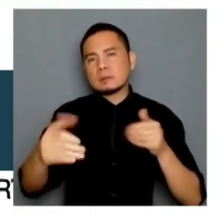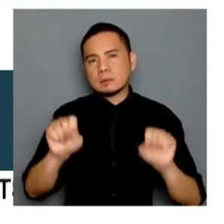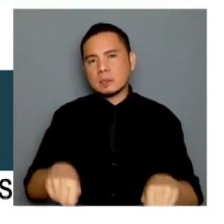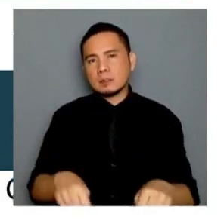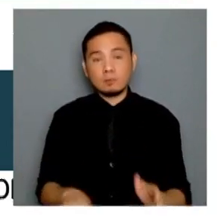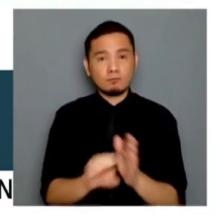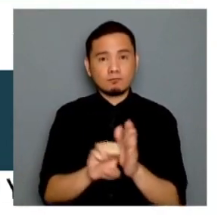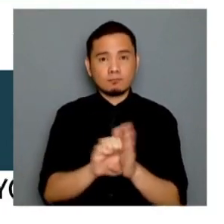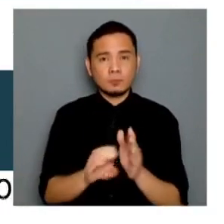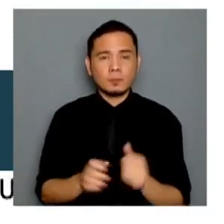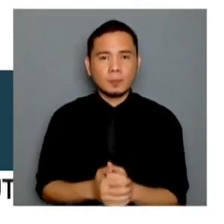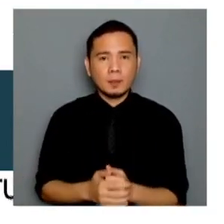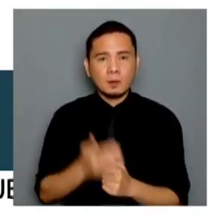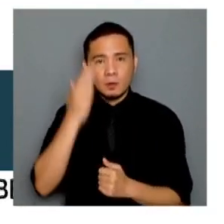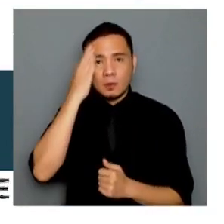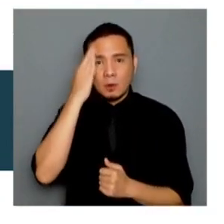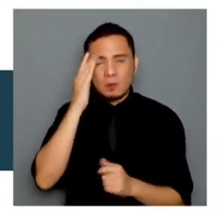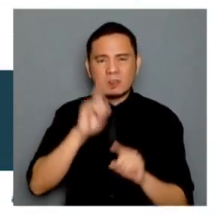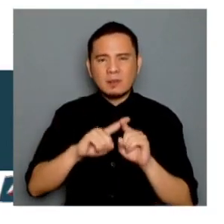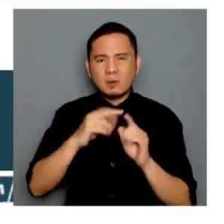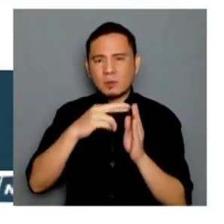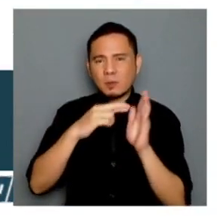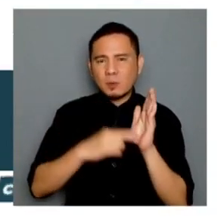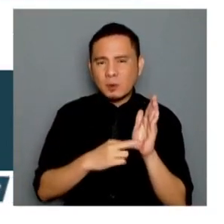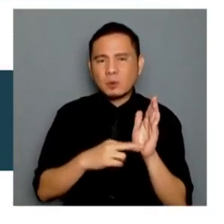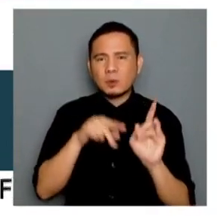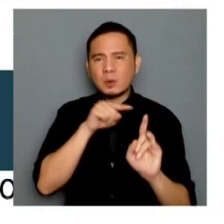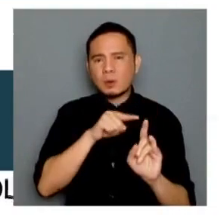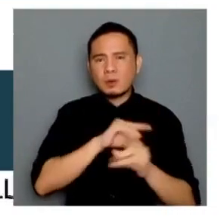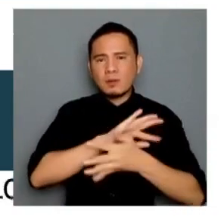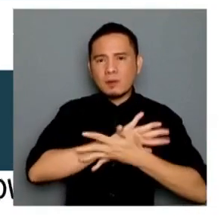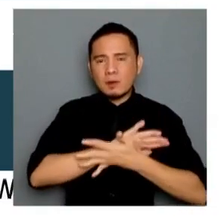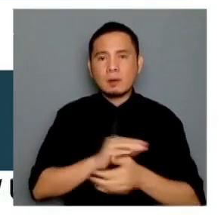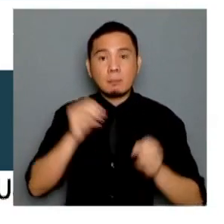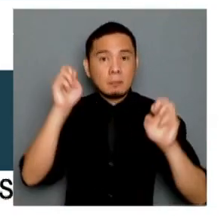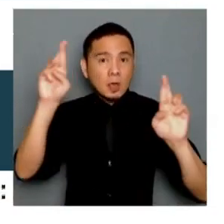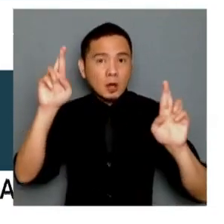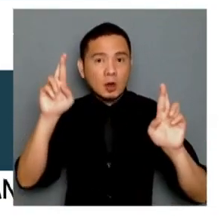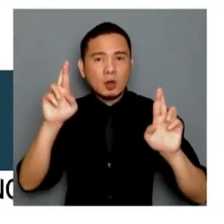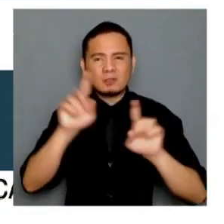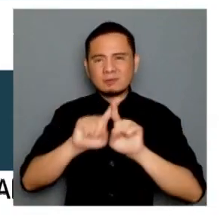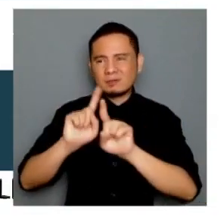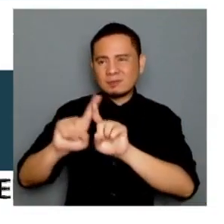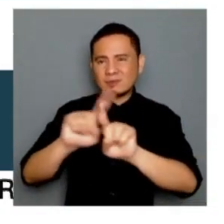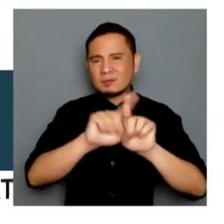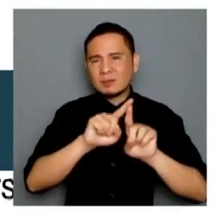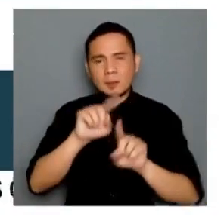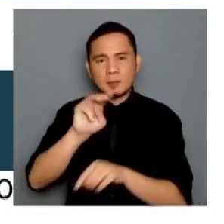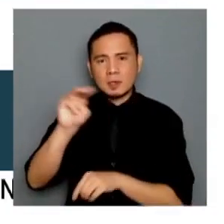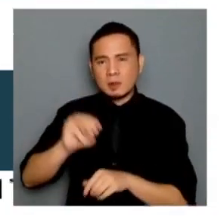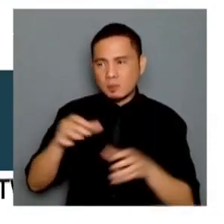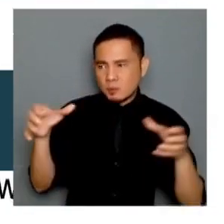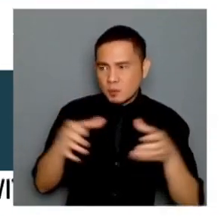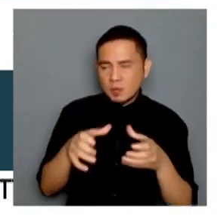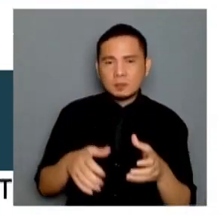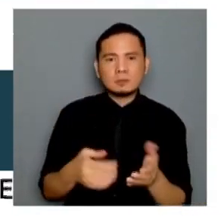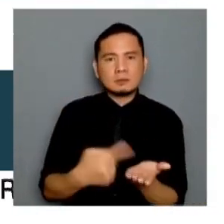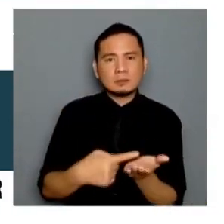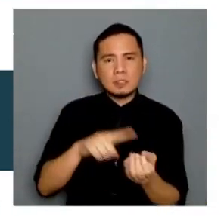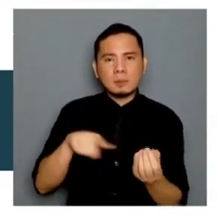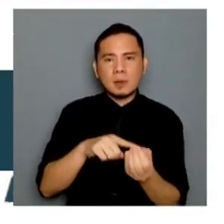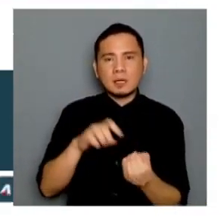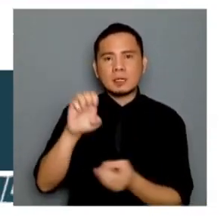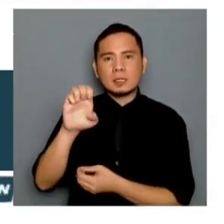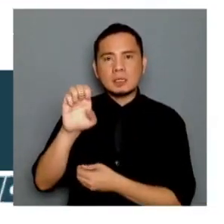asked regarding COVID restrictions, Metro Manila mayors were asked what we thought about ECQ, MECQ, if you